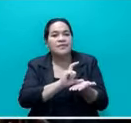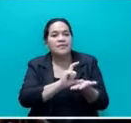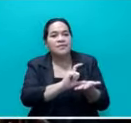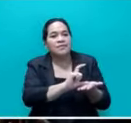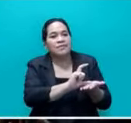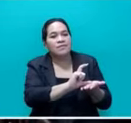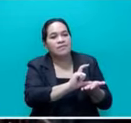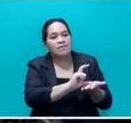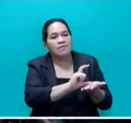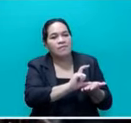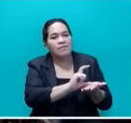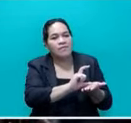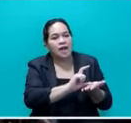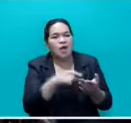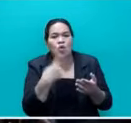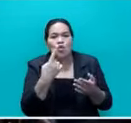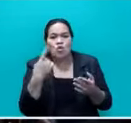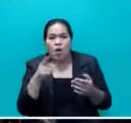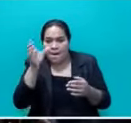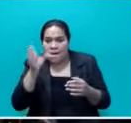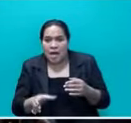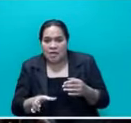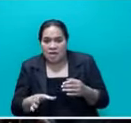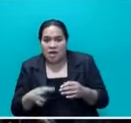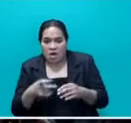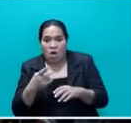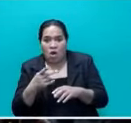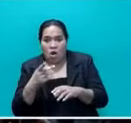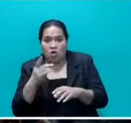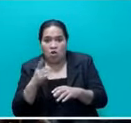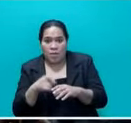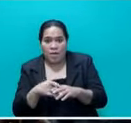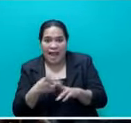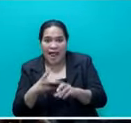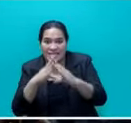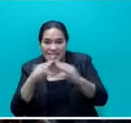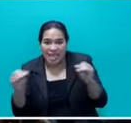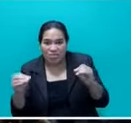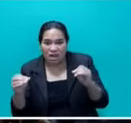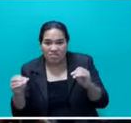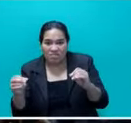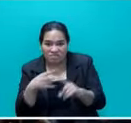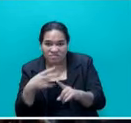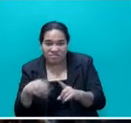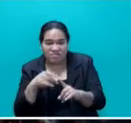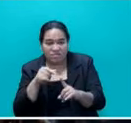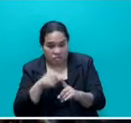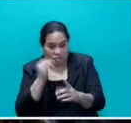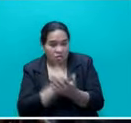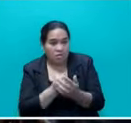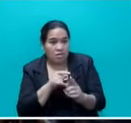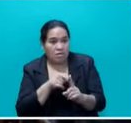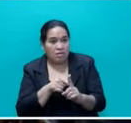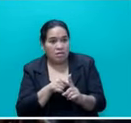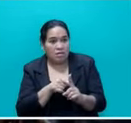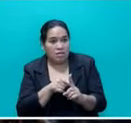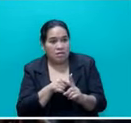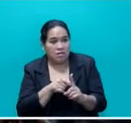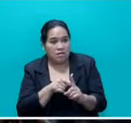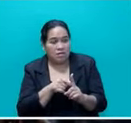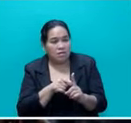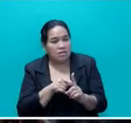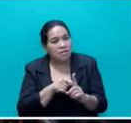1A and B. A sex offender is a person who has been convicted of sexual offense, or B is a corresponding sex